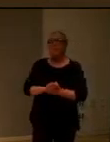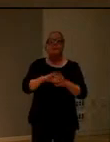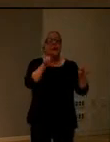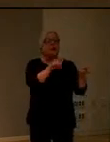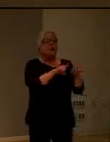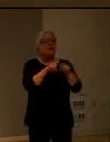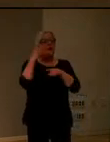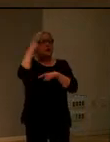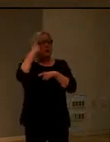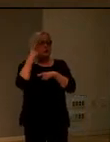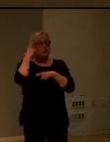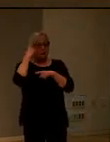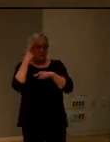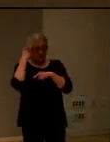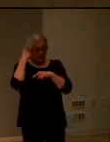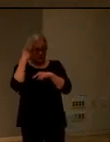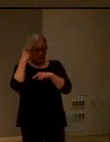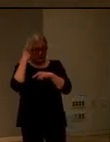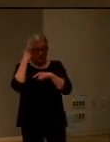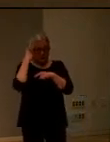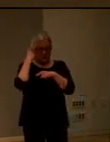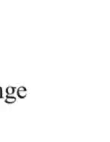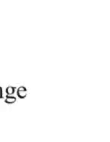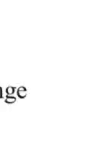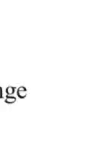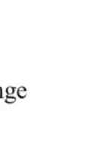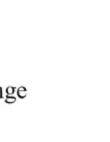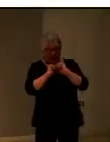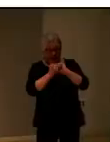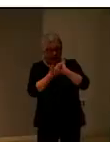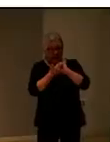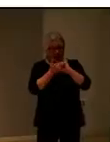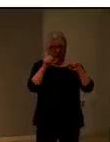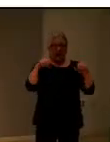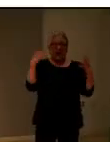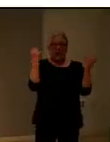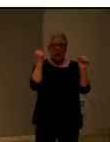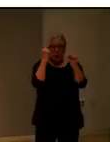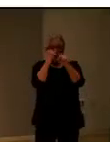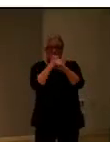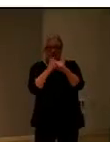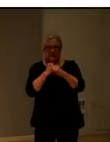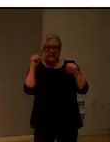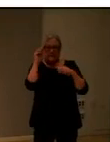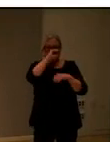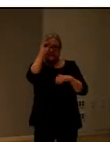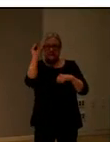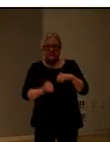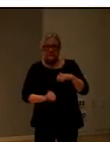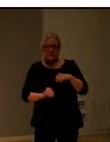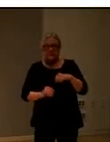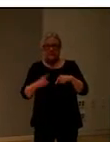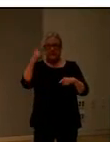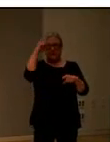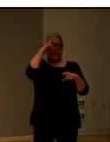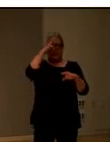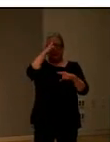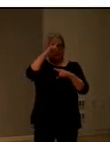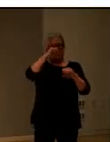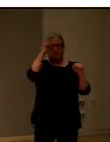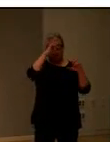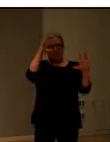Also thinking about how we frame statistics, again, mind-opening for me. So do we say